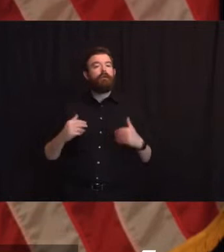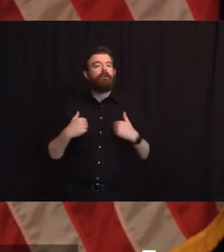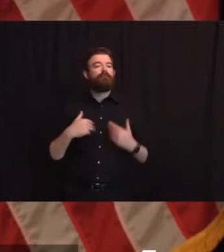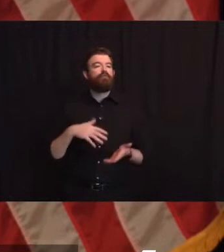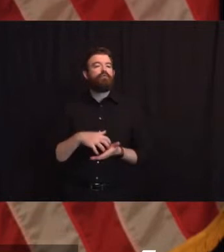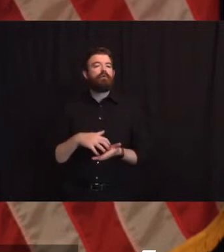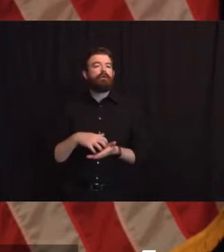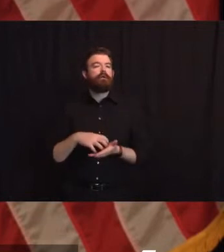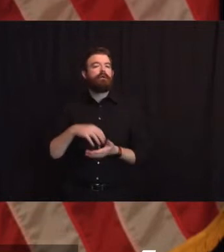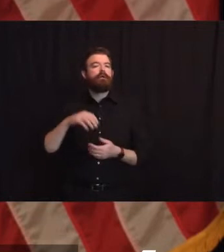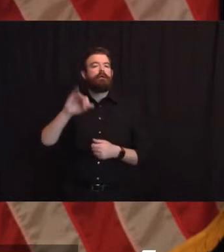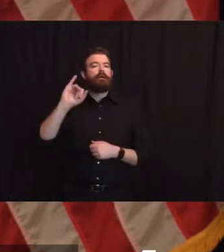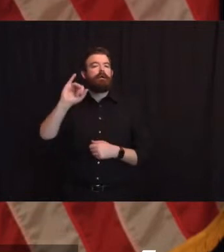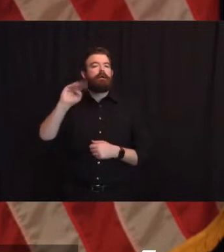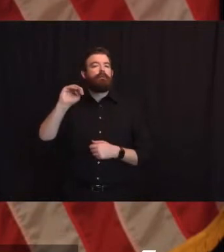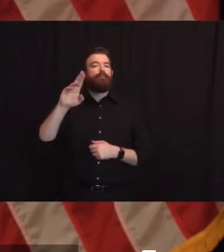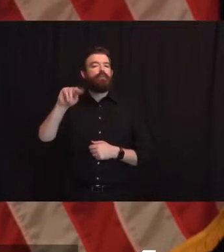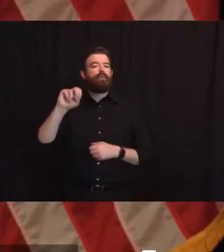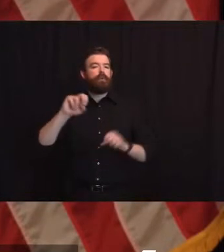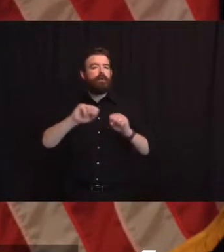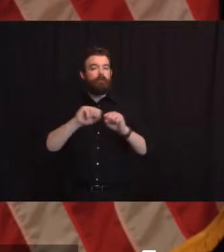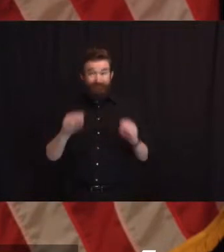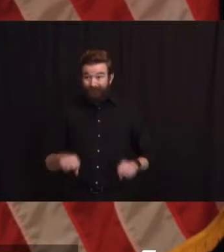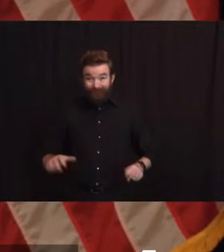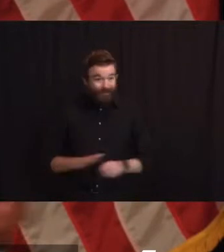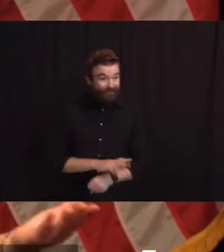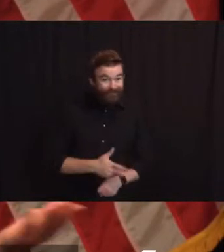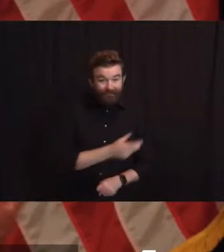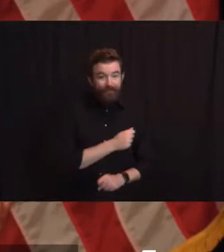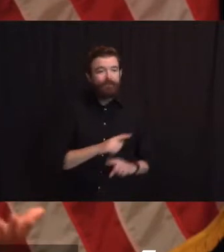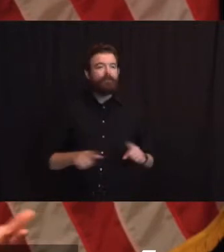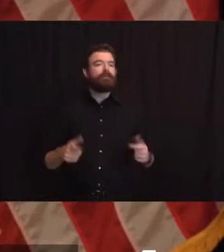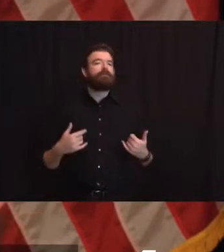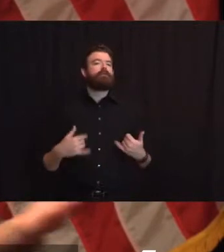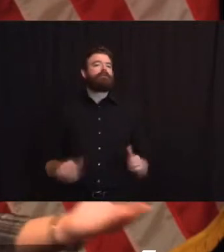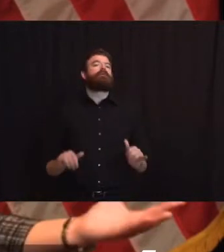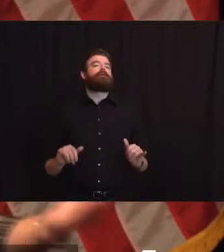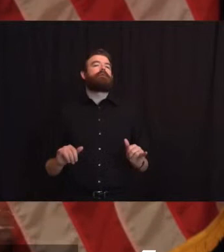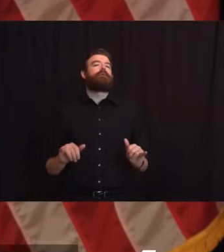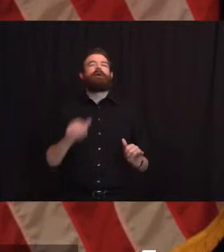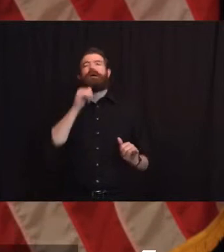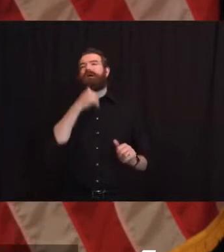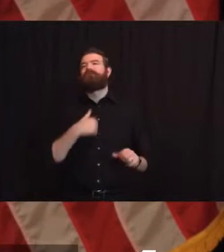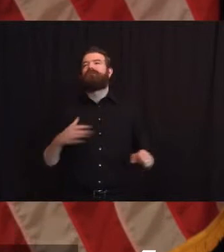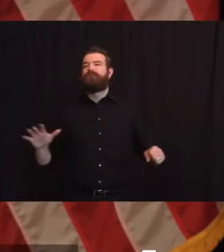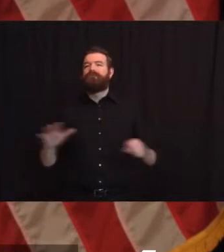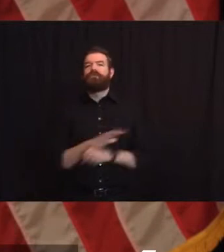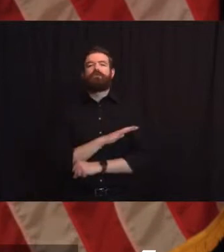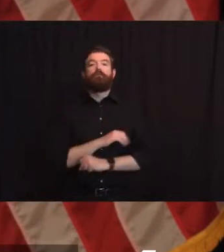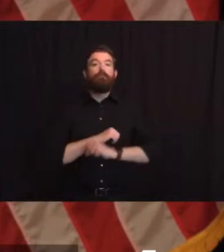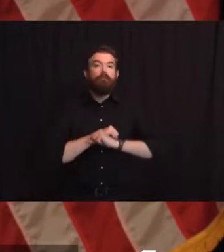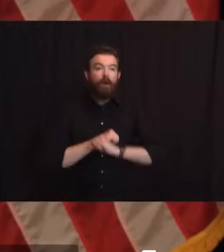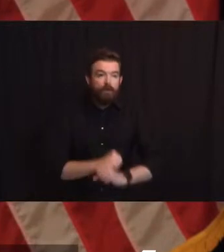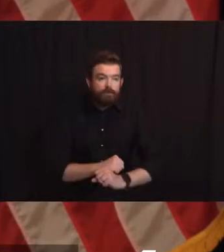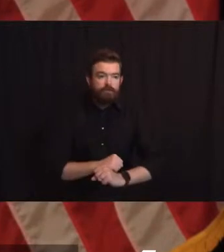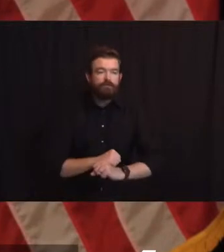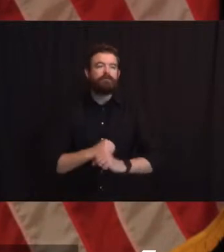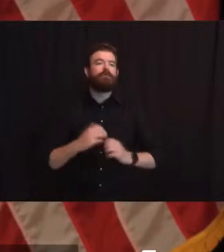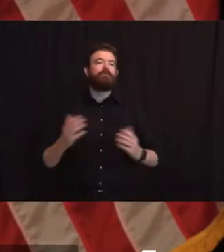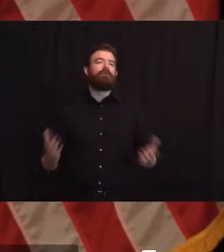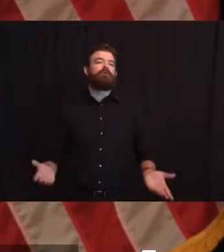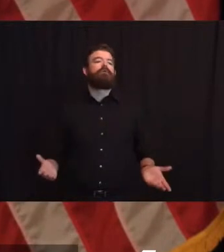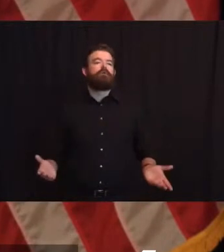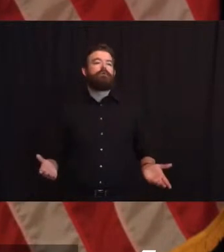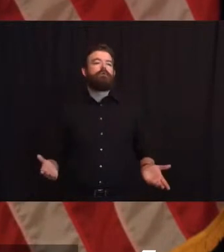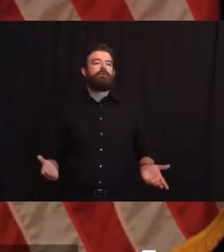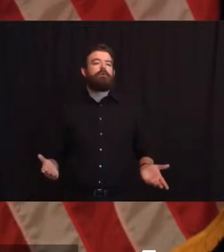vaccinated, who simply won't have as much protection as, other folks like our hardy commissioner, for example, or,